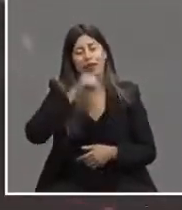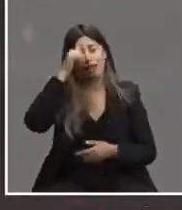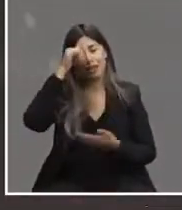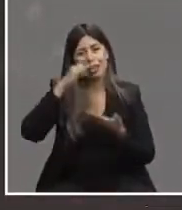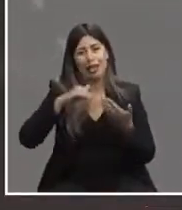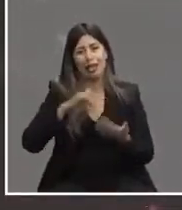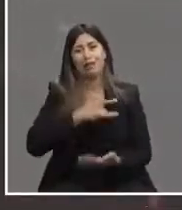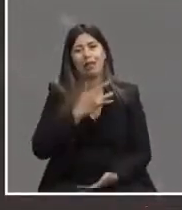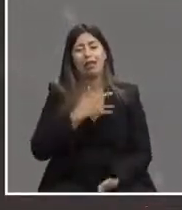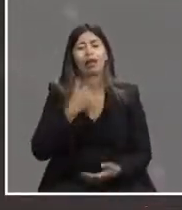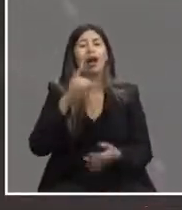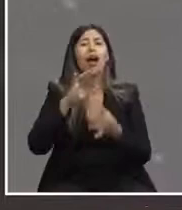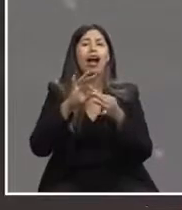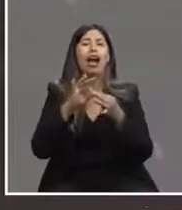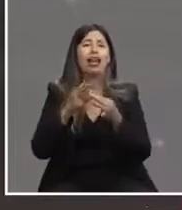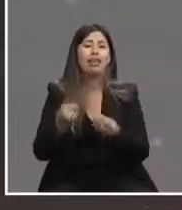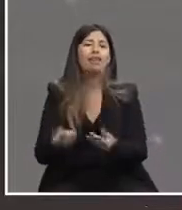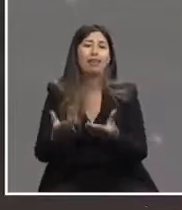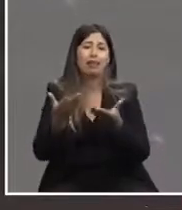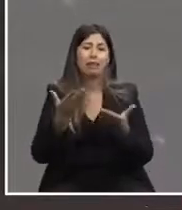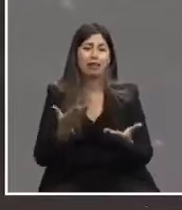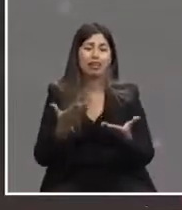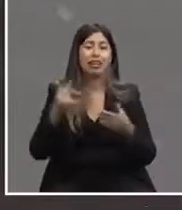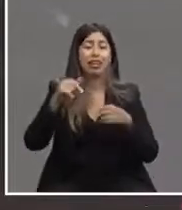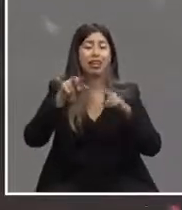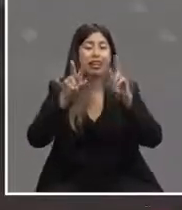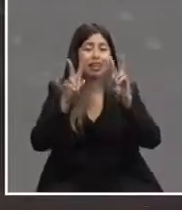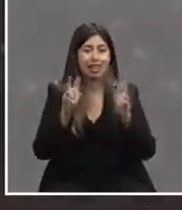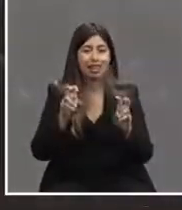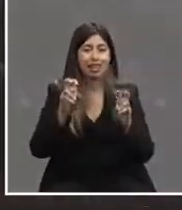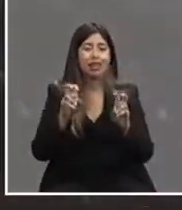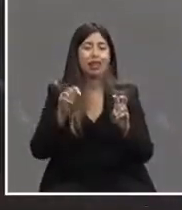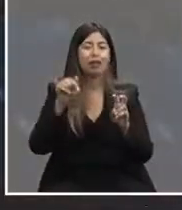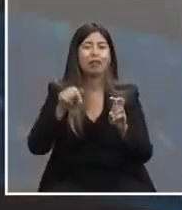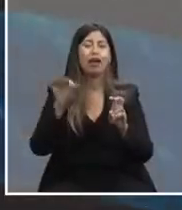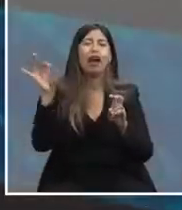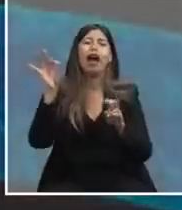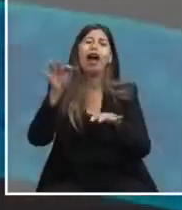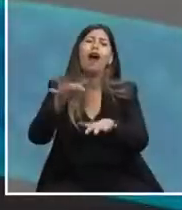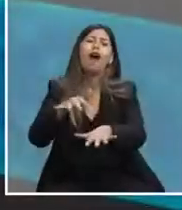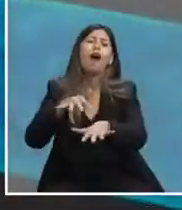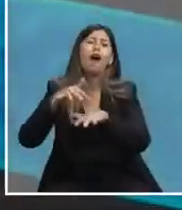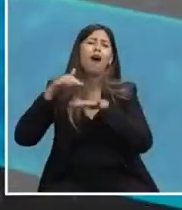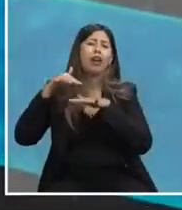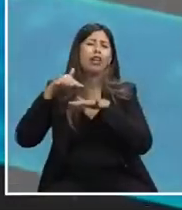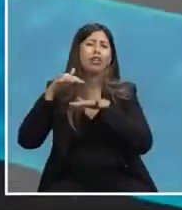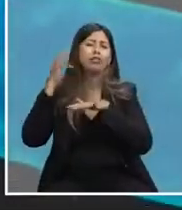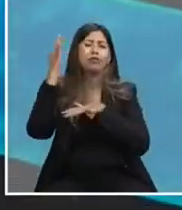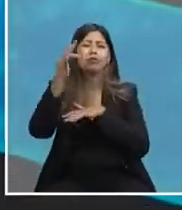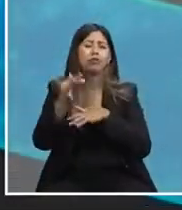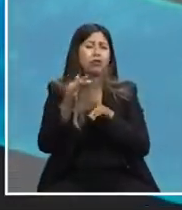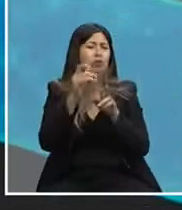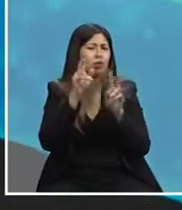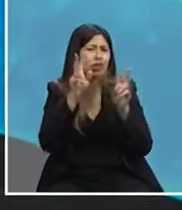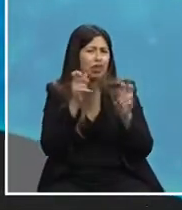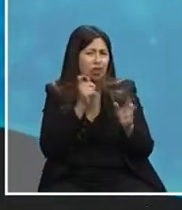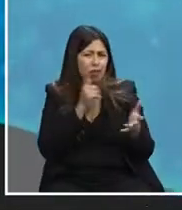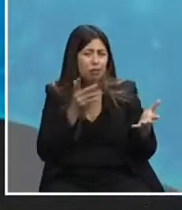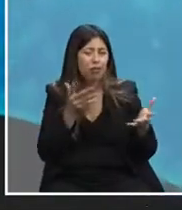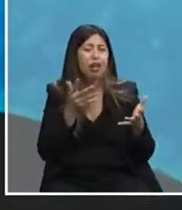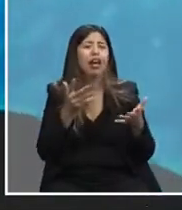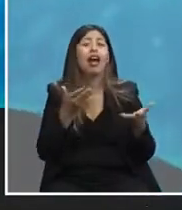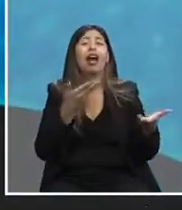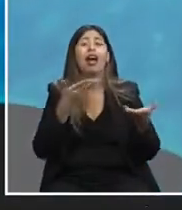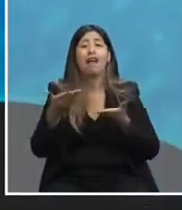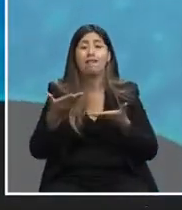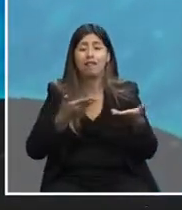is convivir. I'm not sure it's a good Spanish pronunciation, but in English, it's living together. It's very